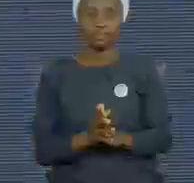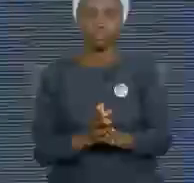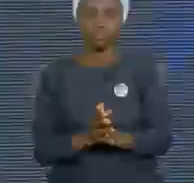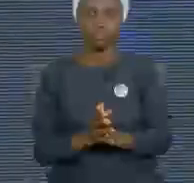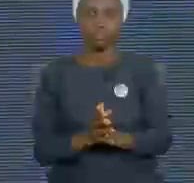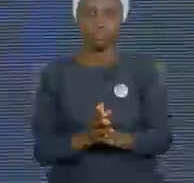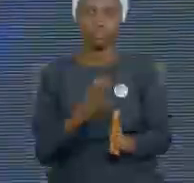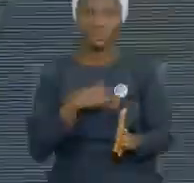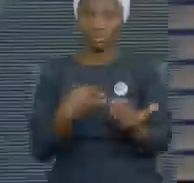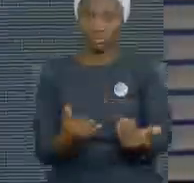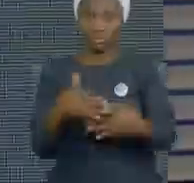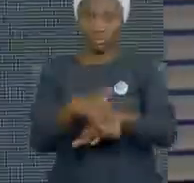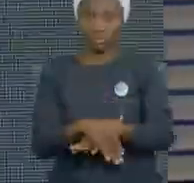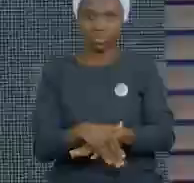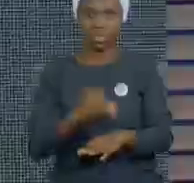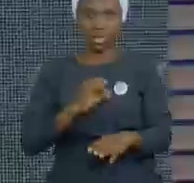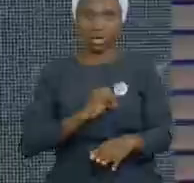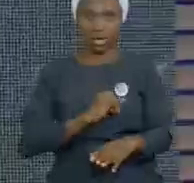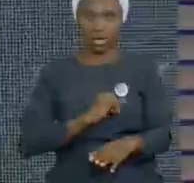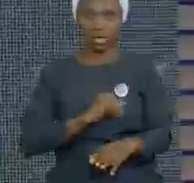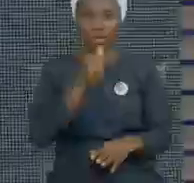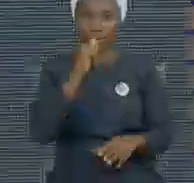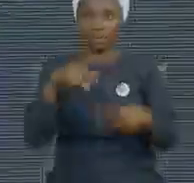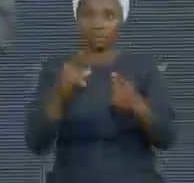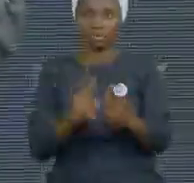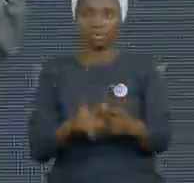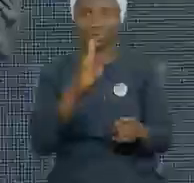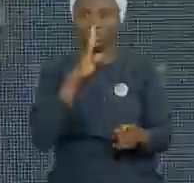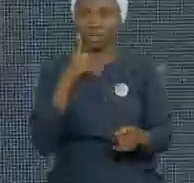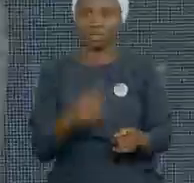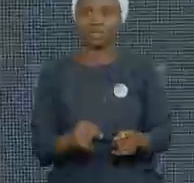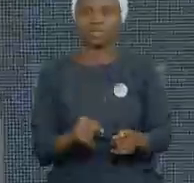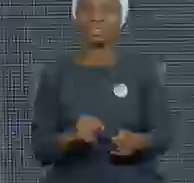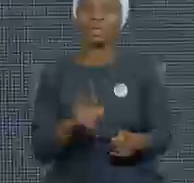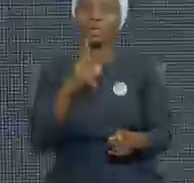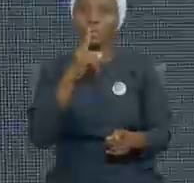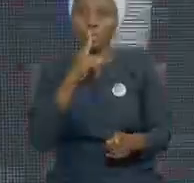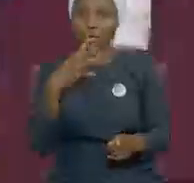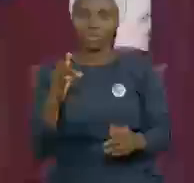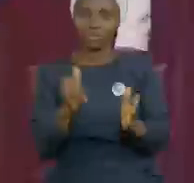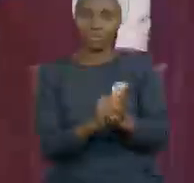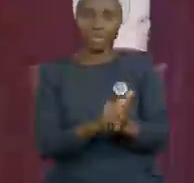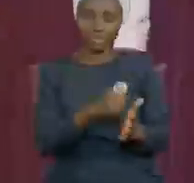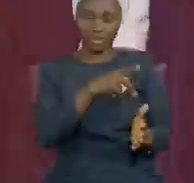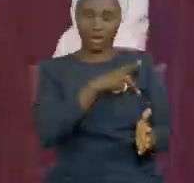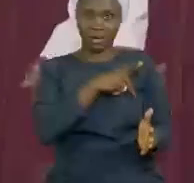And tonight I'm going to be a mouthpiece of that prince, of that king.